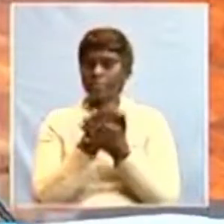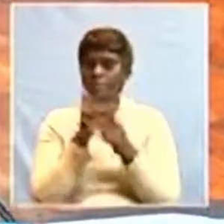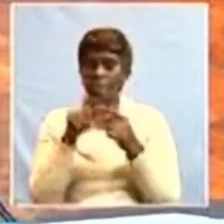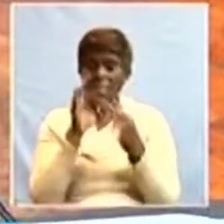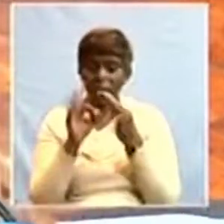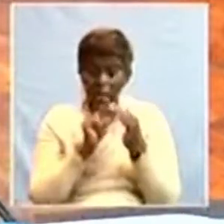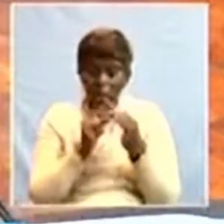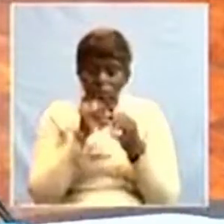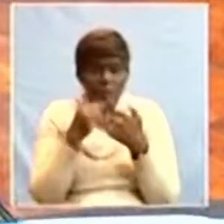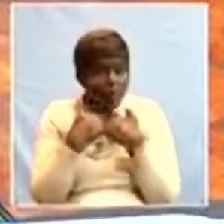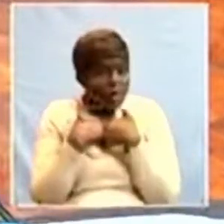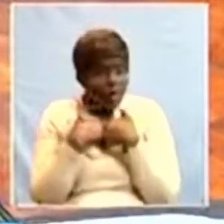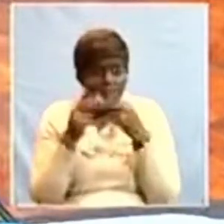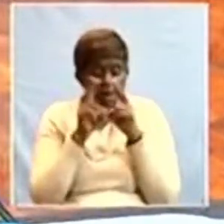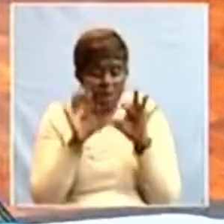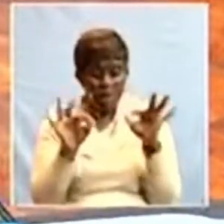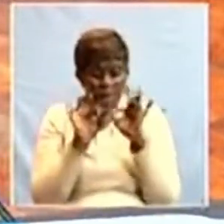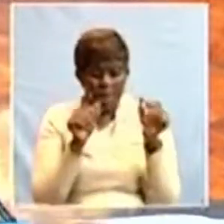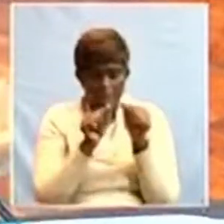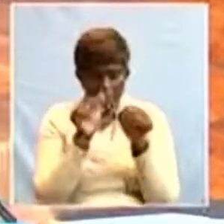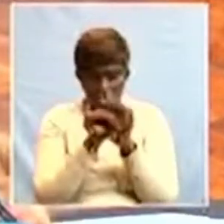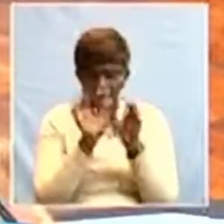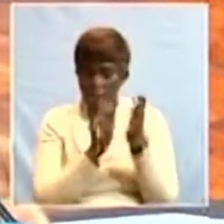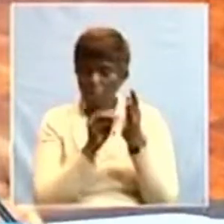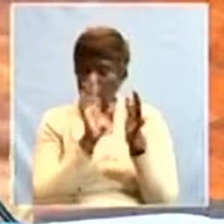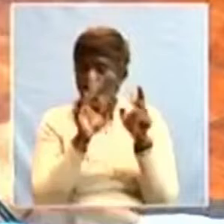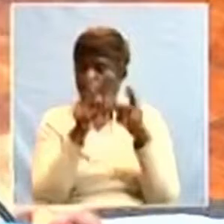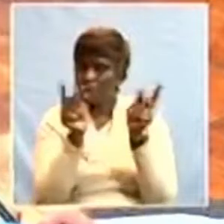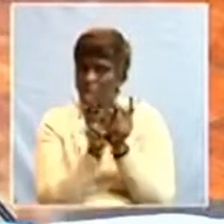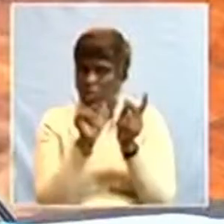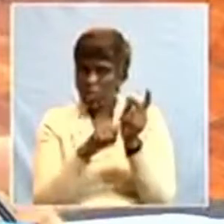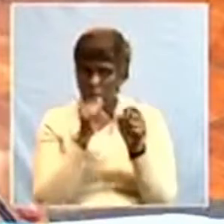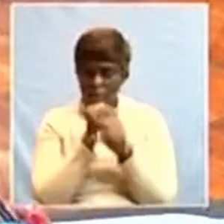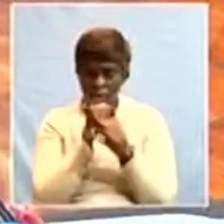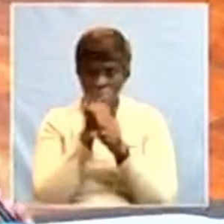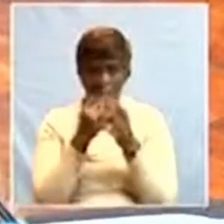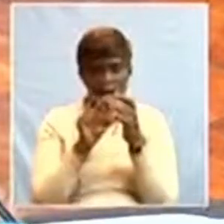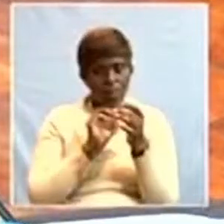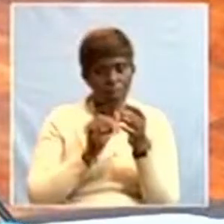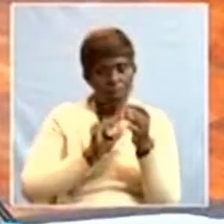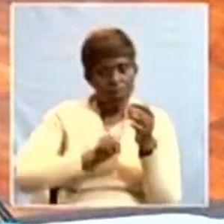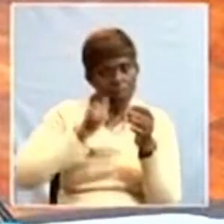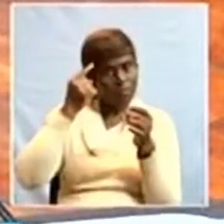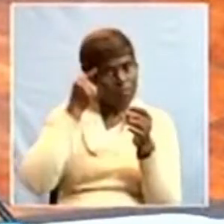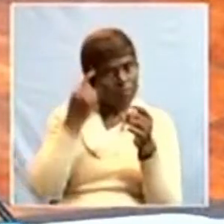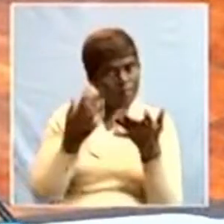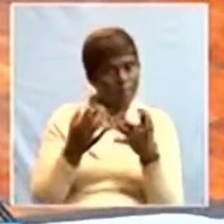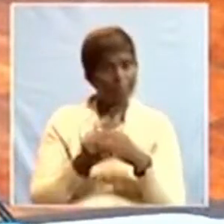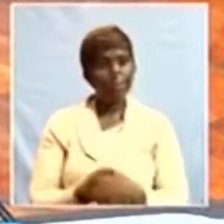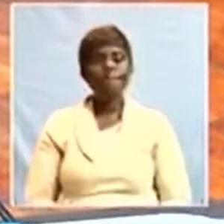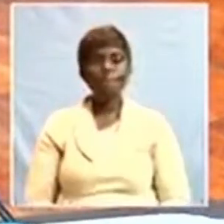if we don't have a viable strategy in place, then what are we doing as a ministry or as a government?